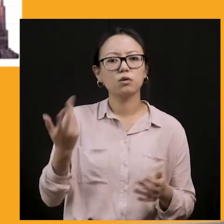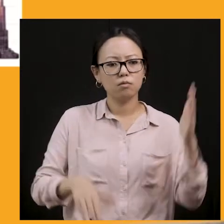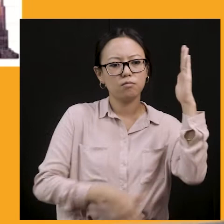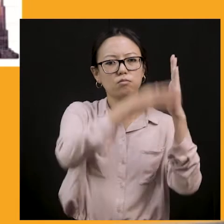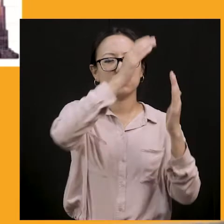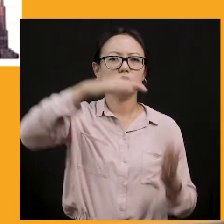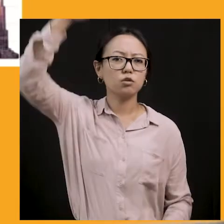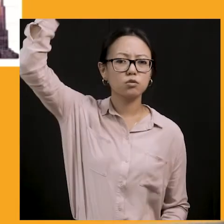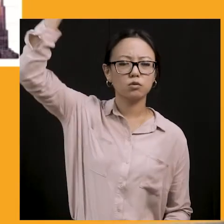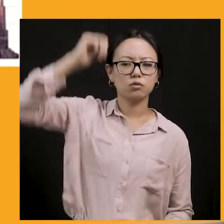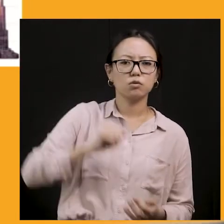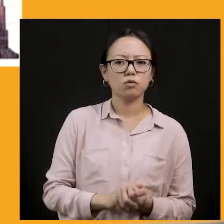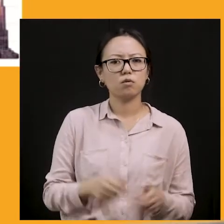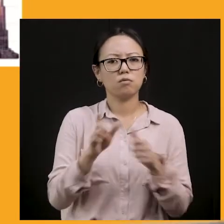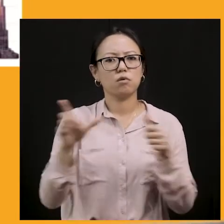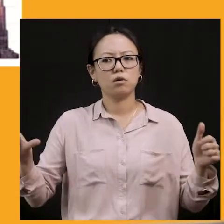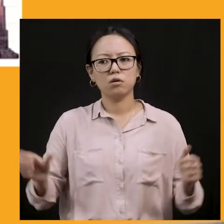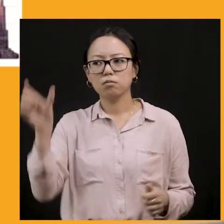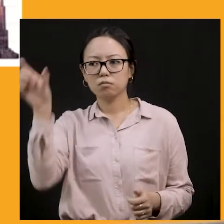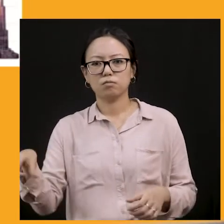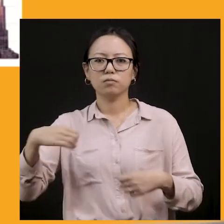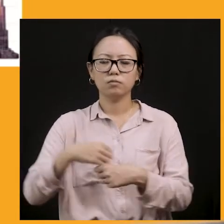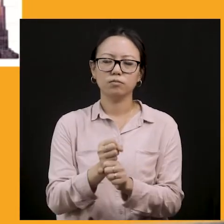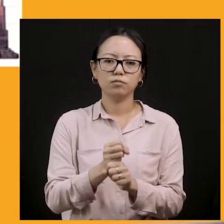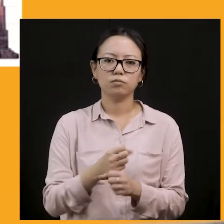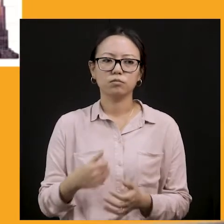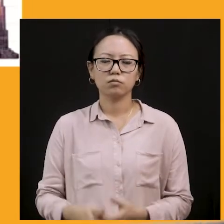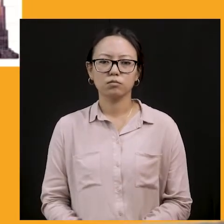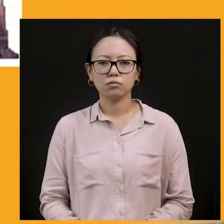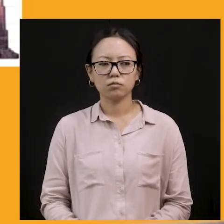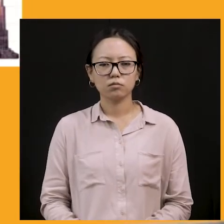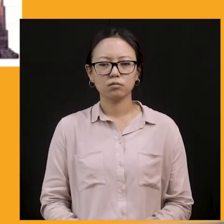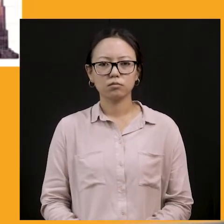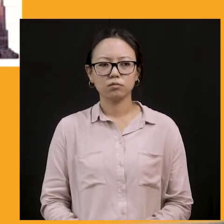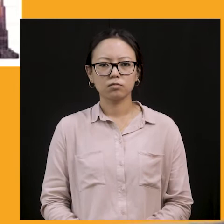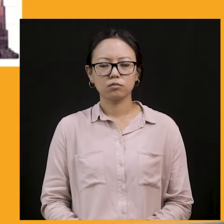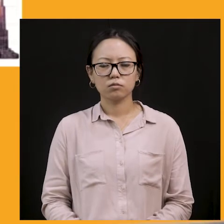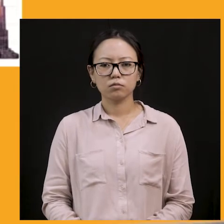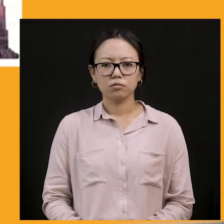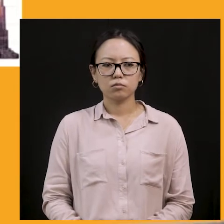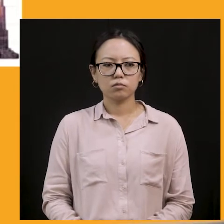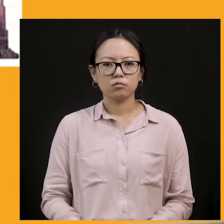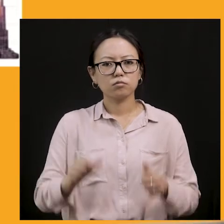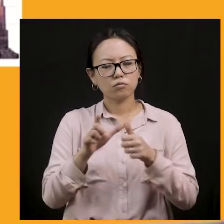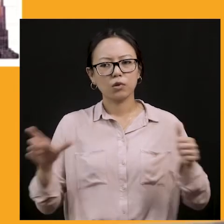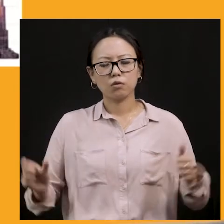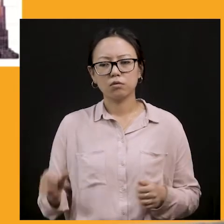students, man-made things. Okay? These are all man-made